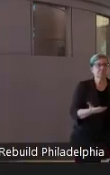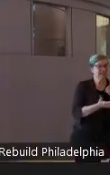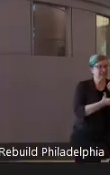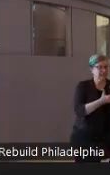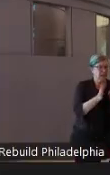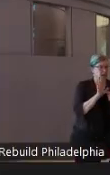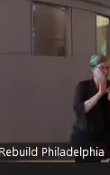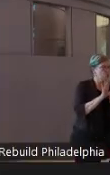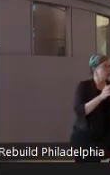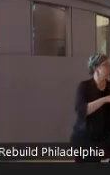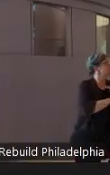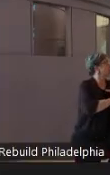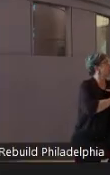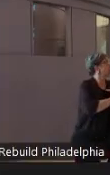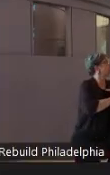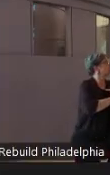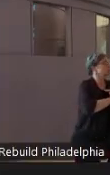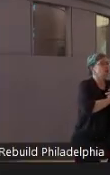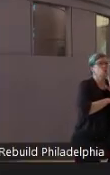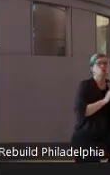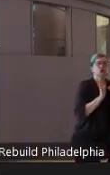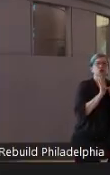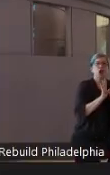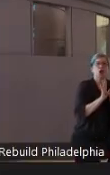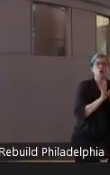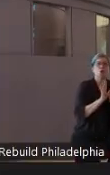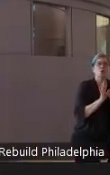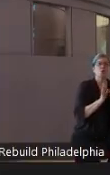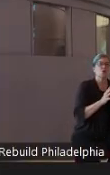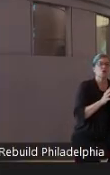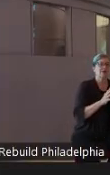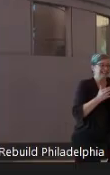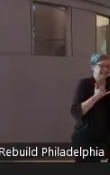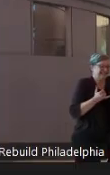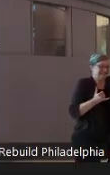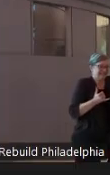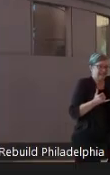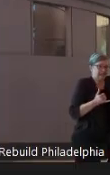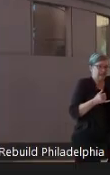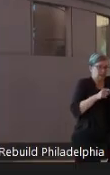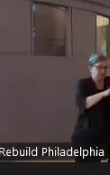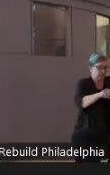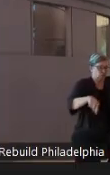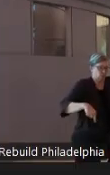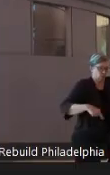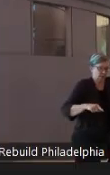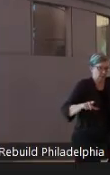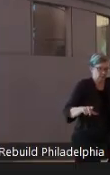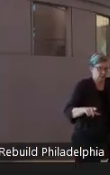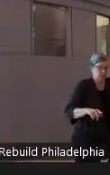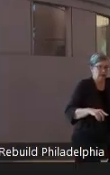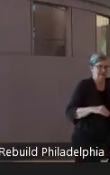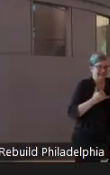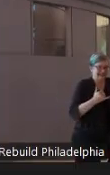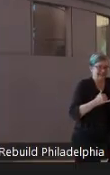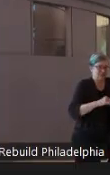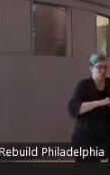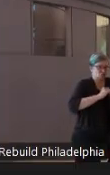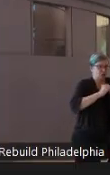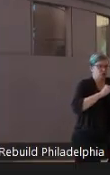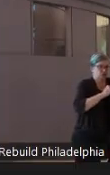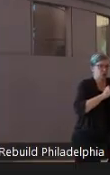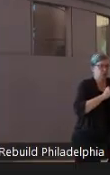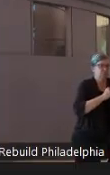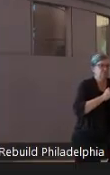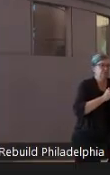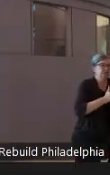today will showcase not only, again, the existing footprint that the existing structure, which the